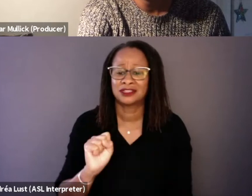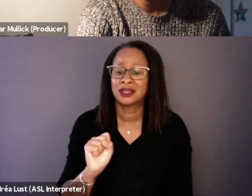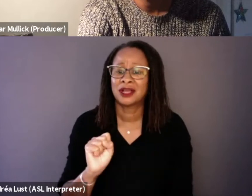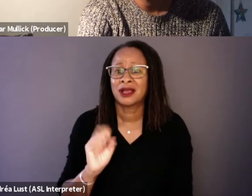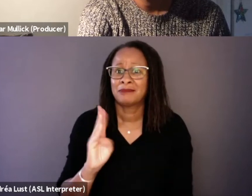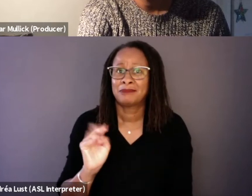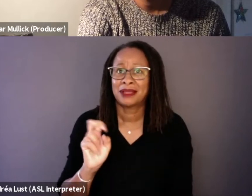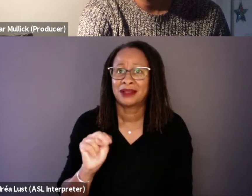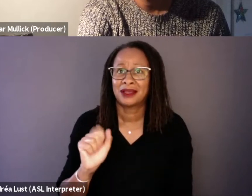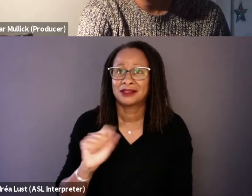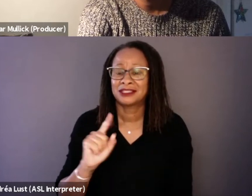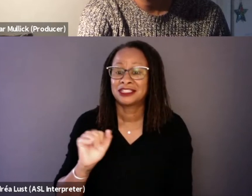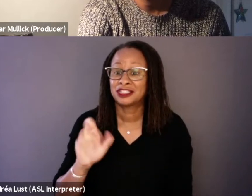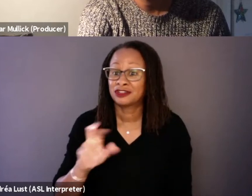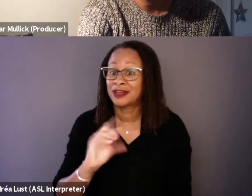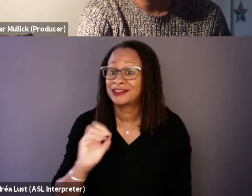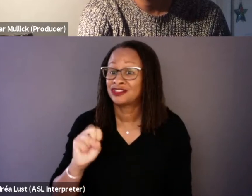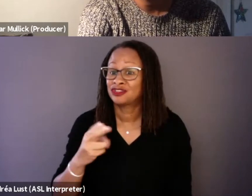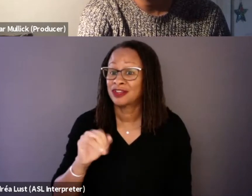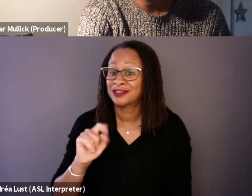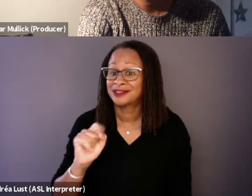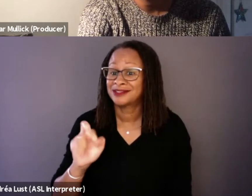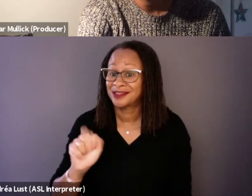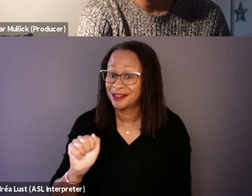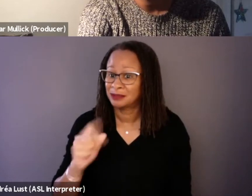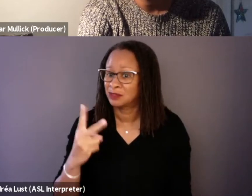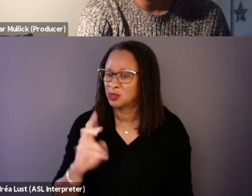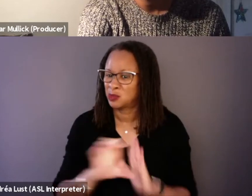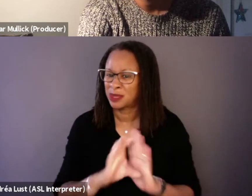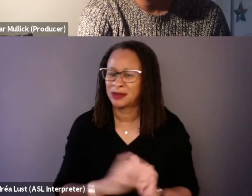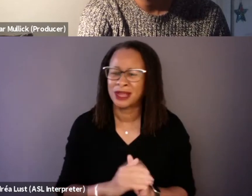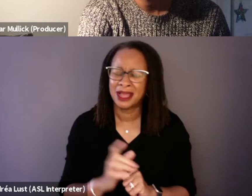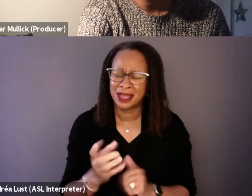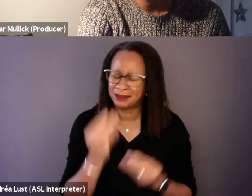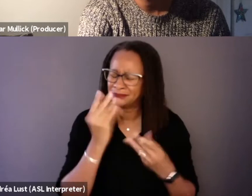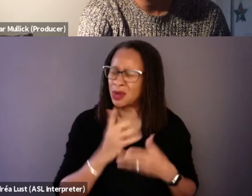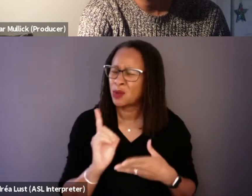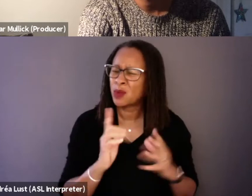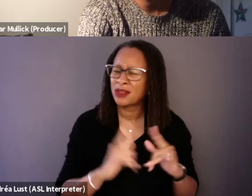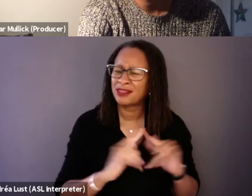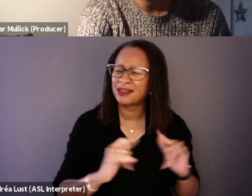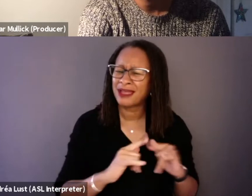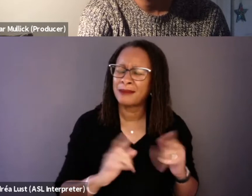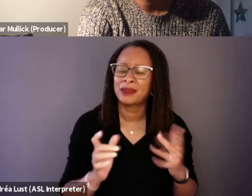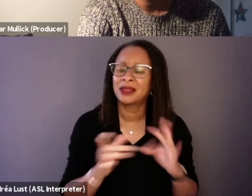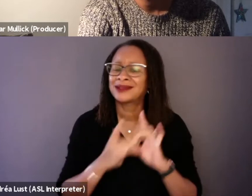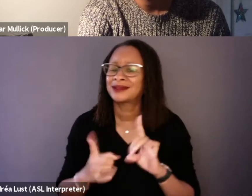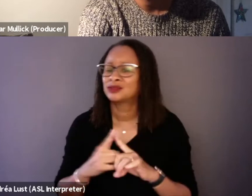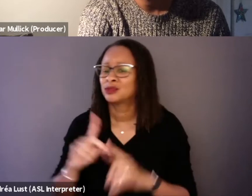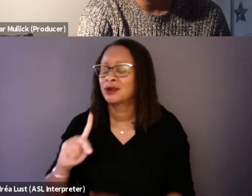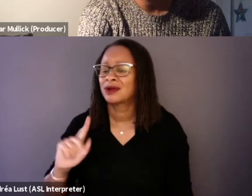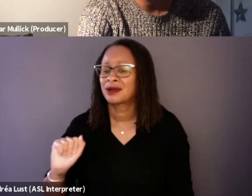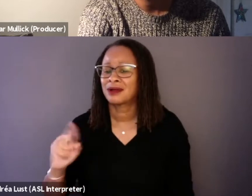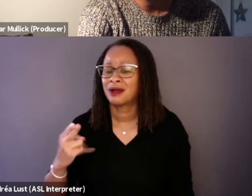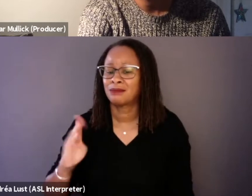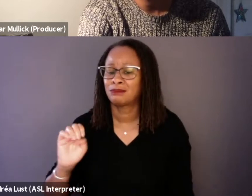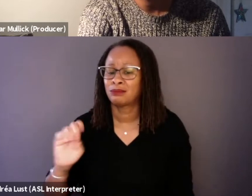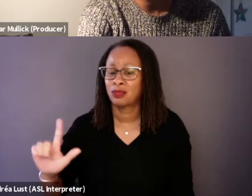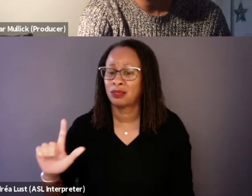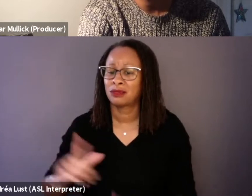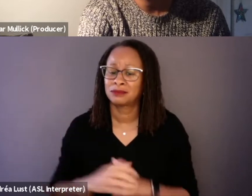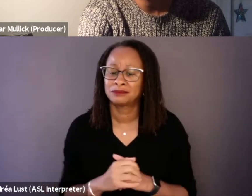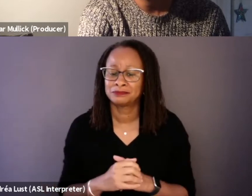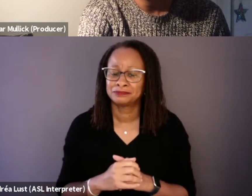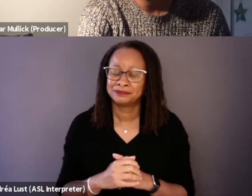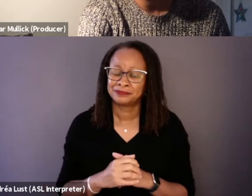Benazir? And tell us where this camp is in relation to Kabul. Yeah, do you want to answer that first? You can talk about where the camp